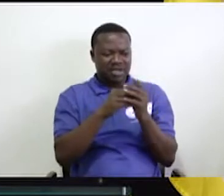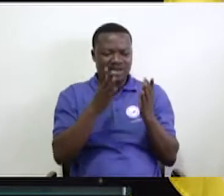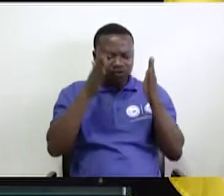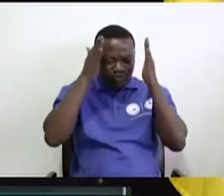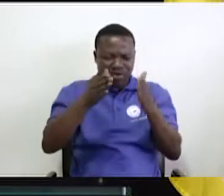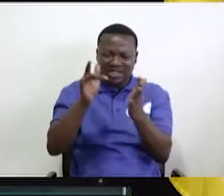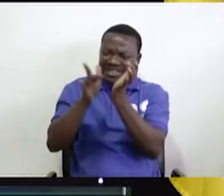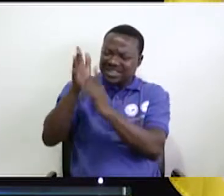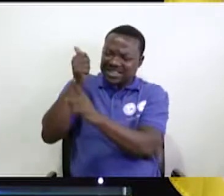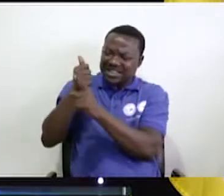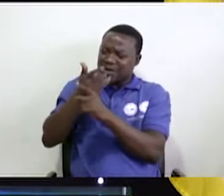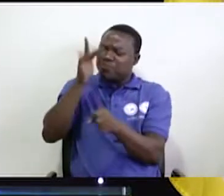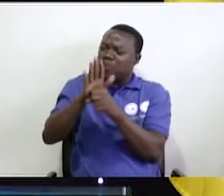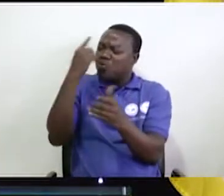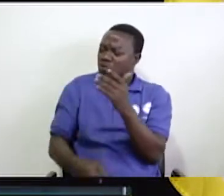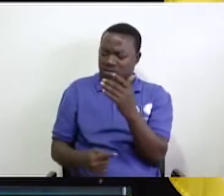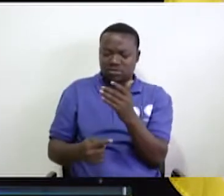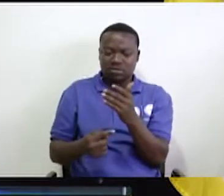promised.